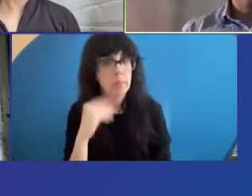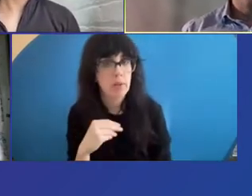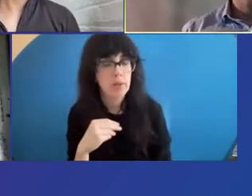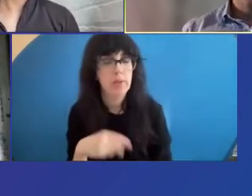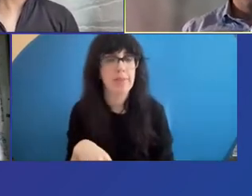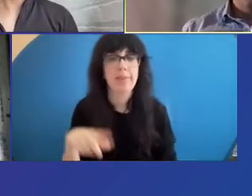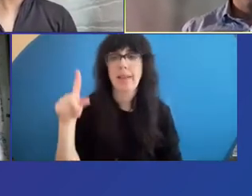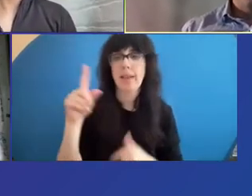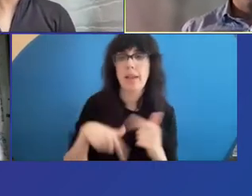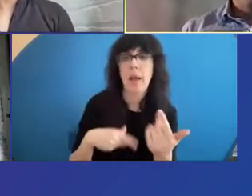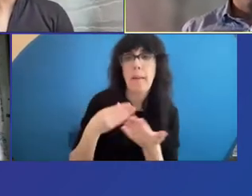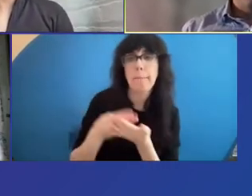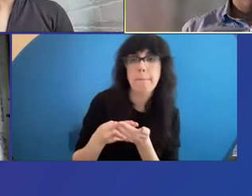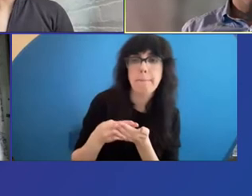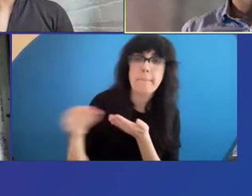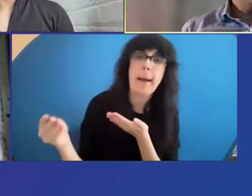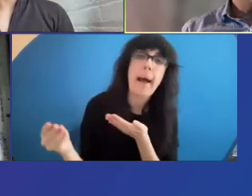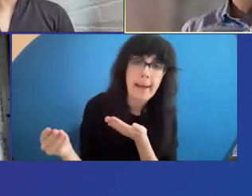it.